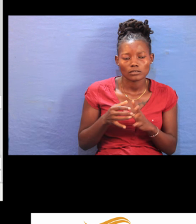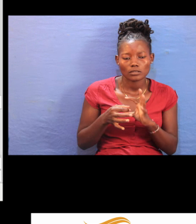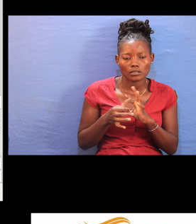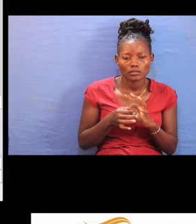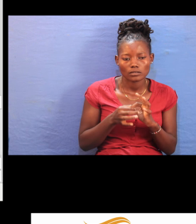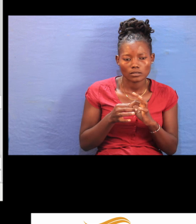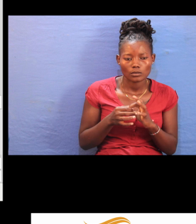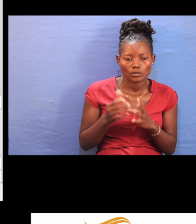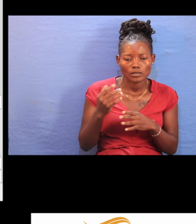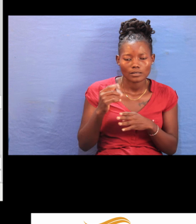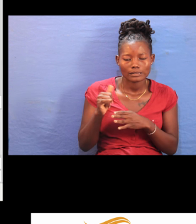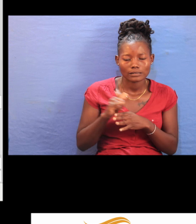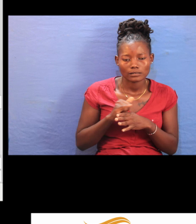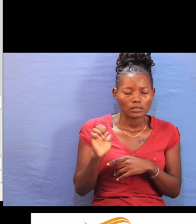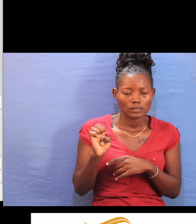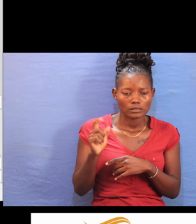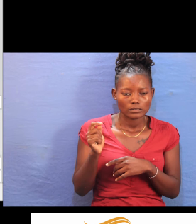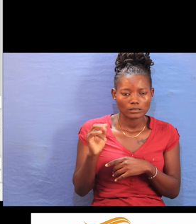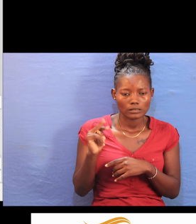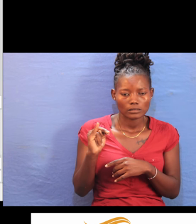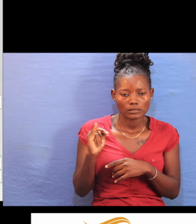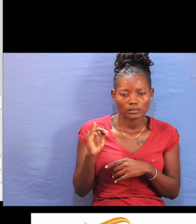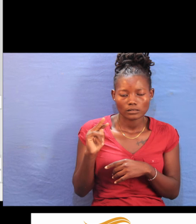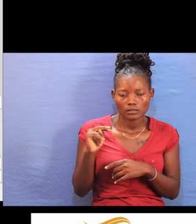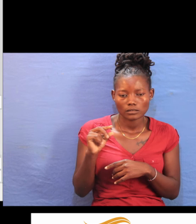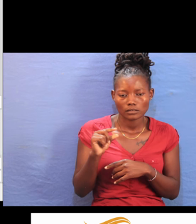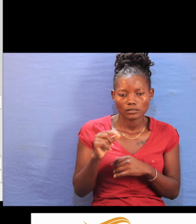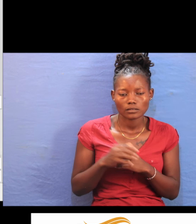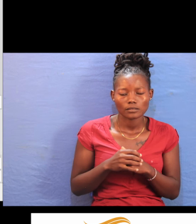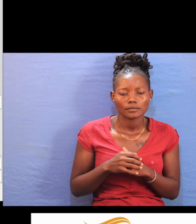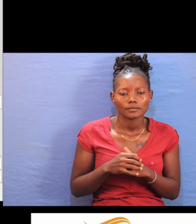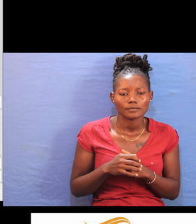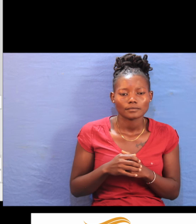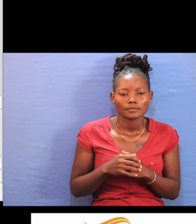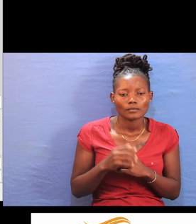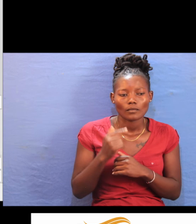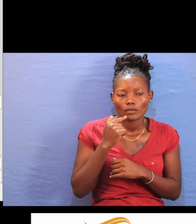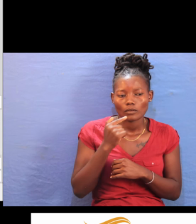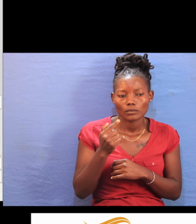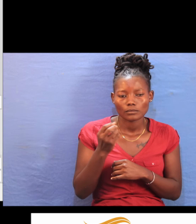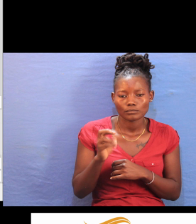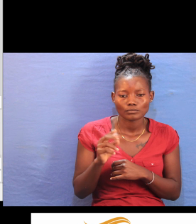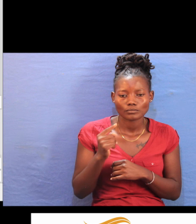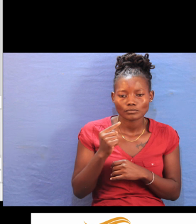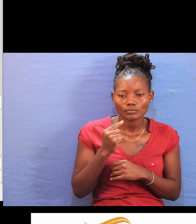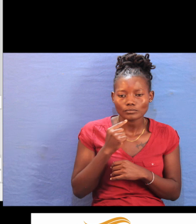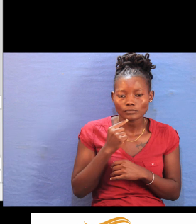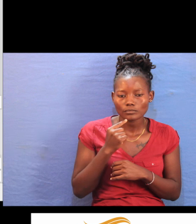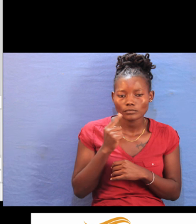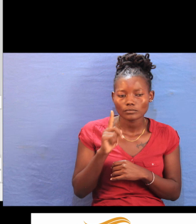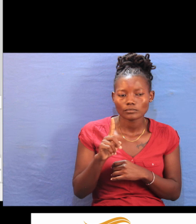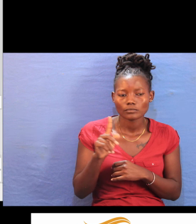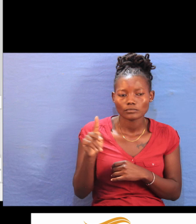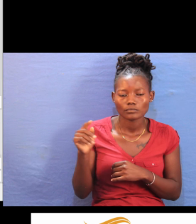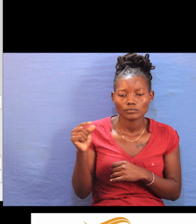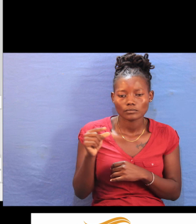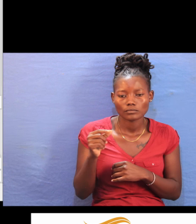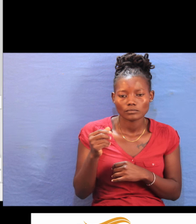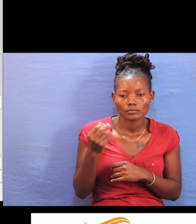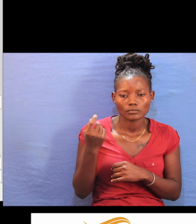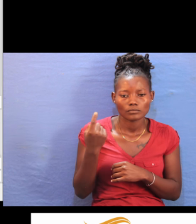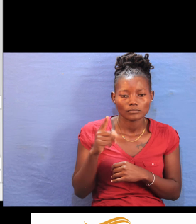training. A lot of people use percentages, and we do to a degree follow percentages,